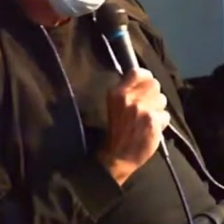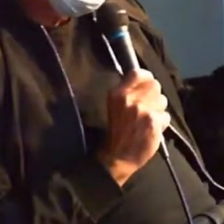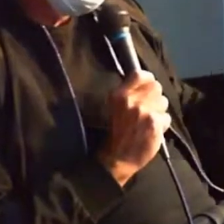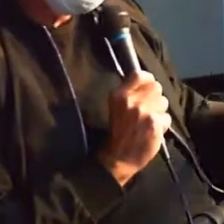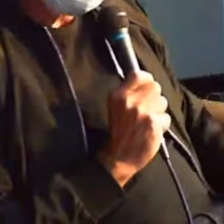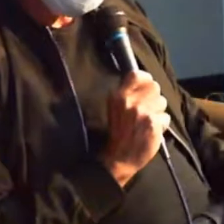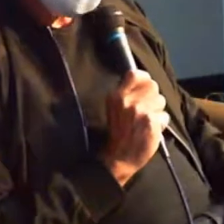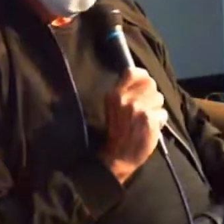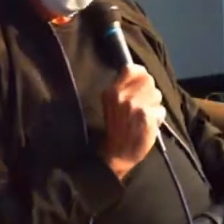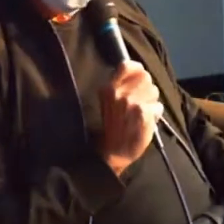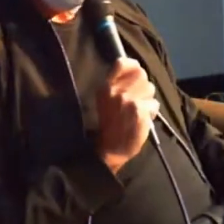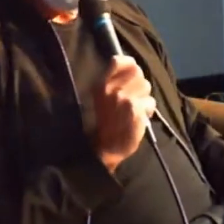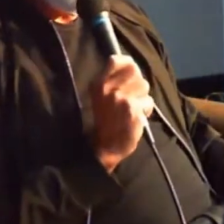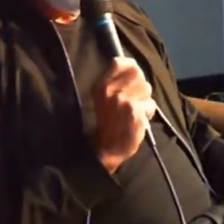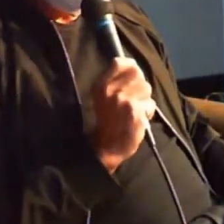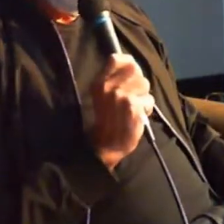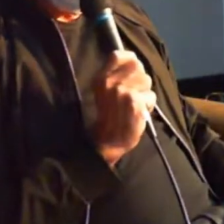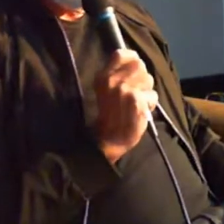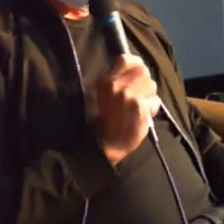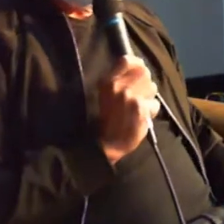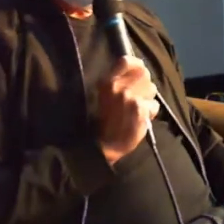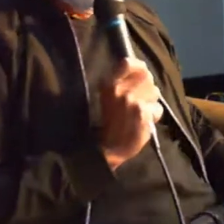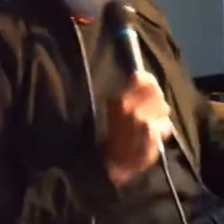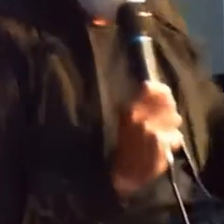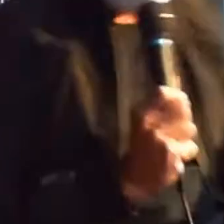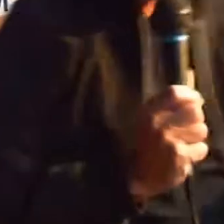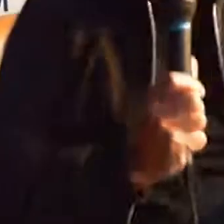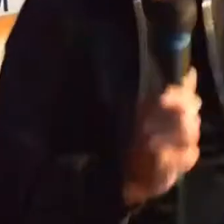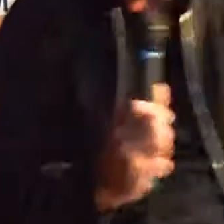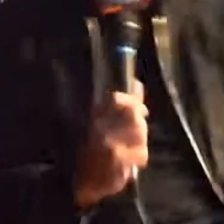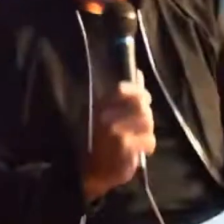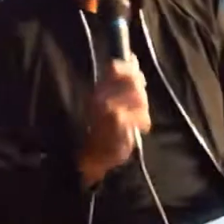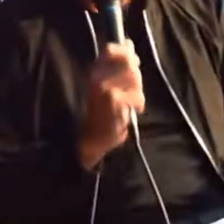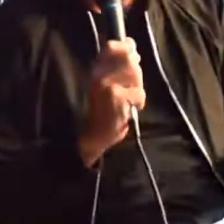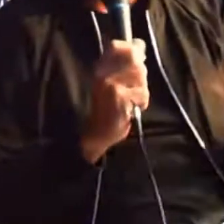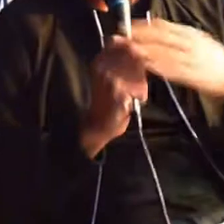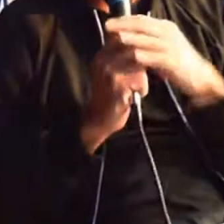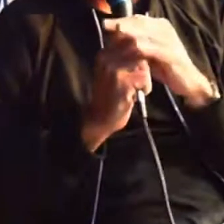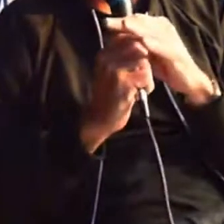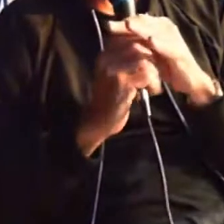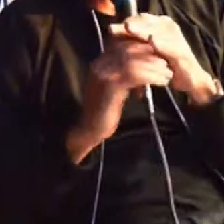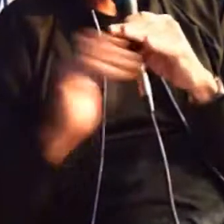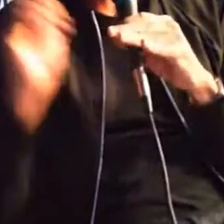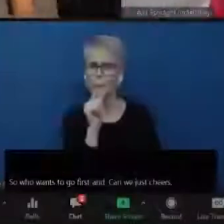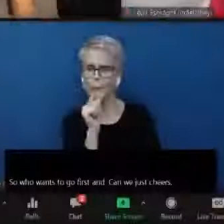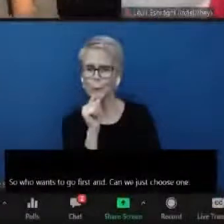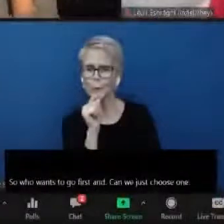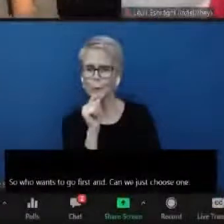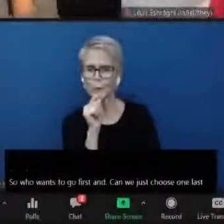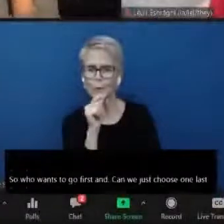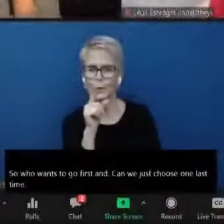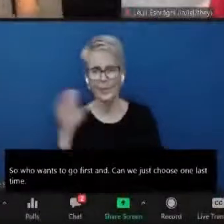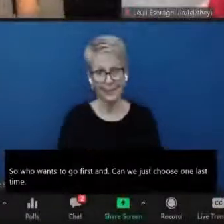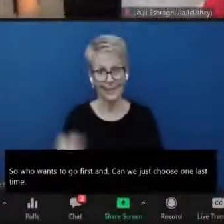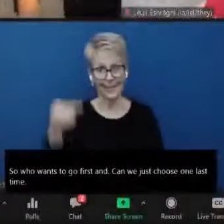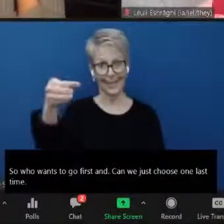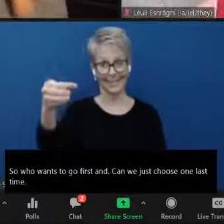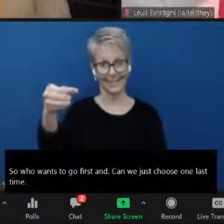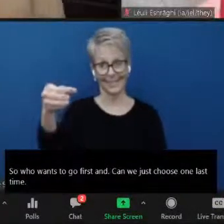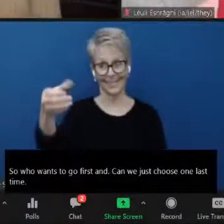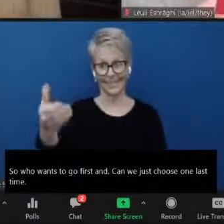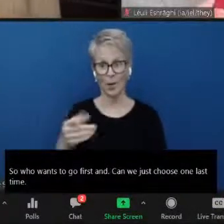how that goes. So who wants to go first? And can we just cheers one last time?